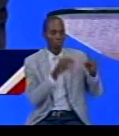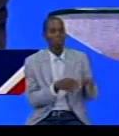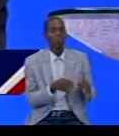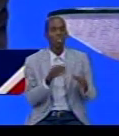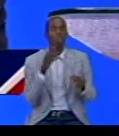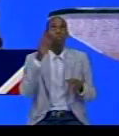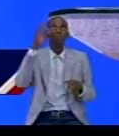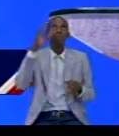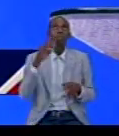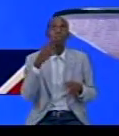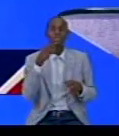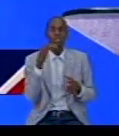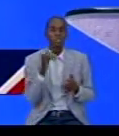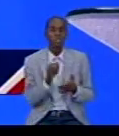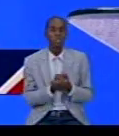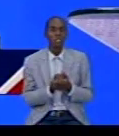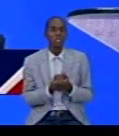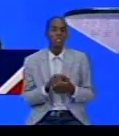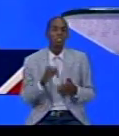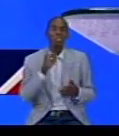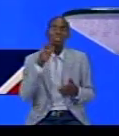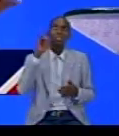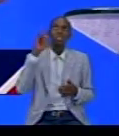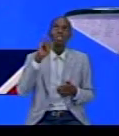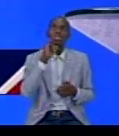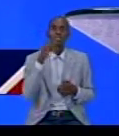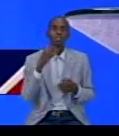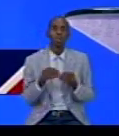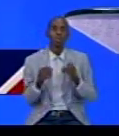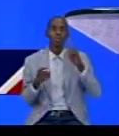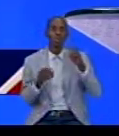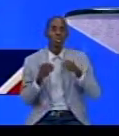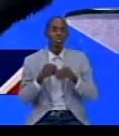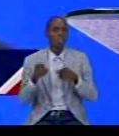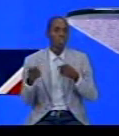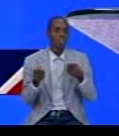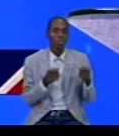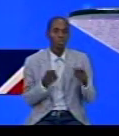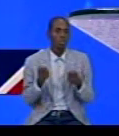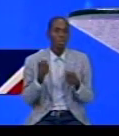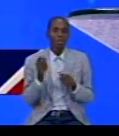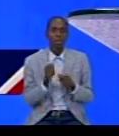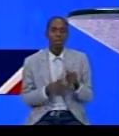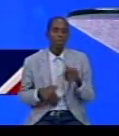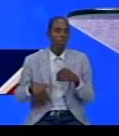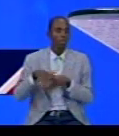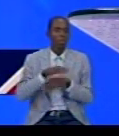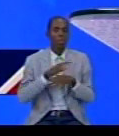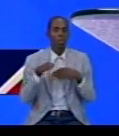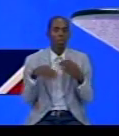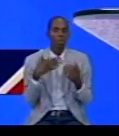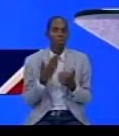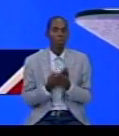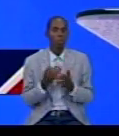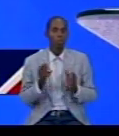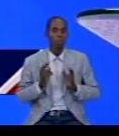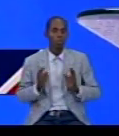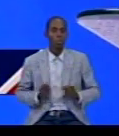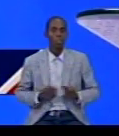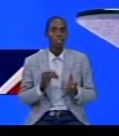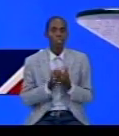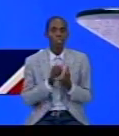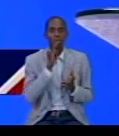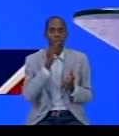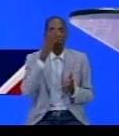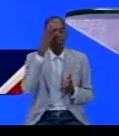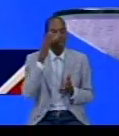God says, is the one in charge and is in control over mankind. So that's why the